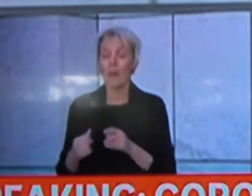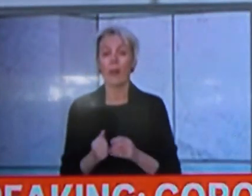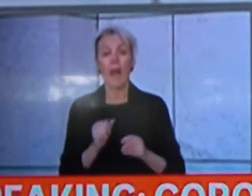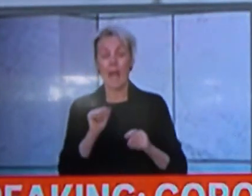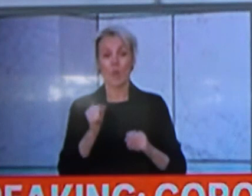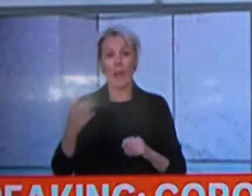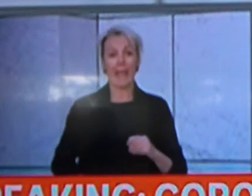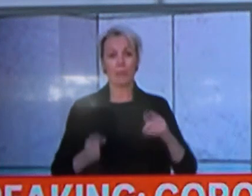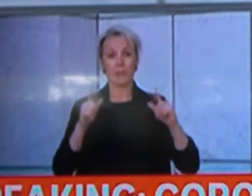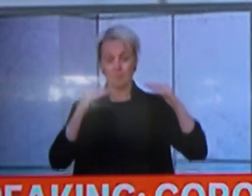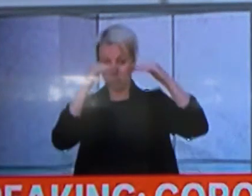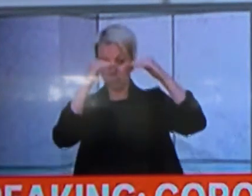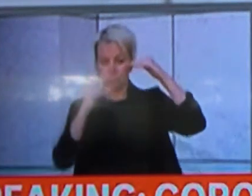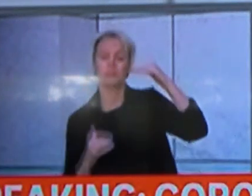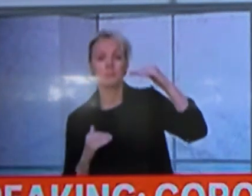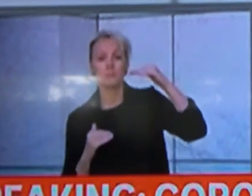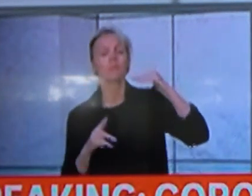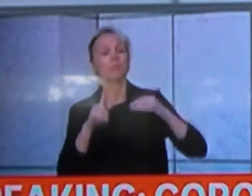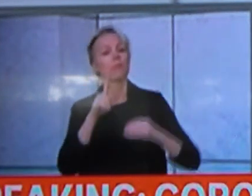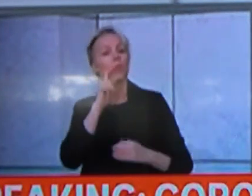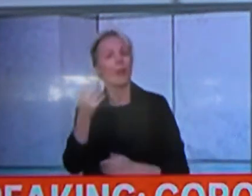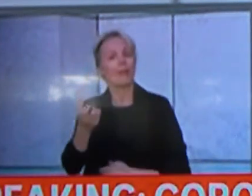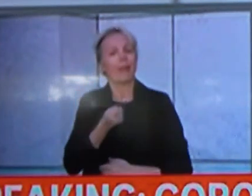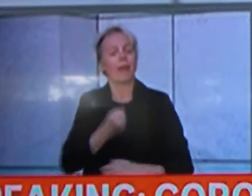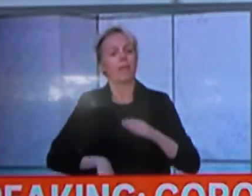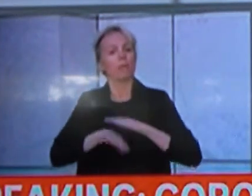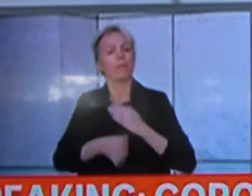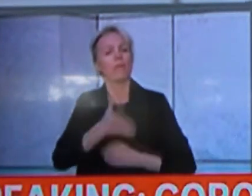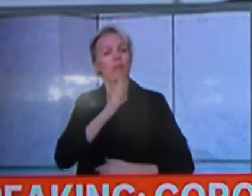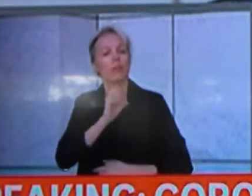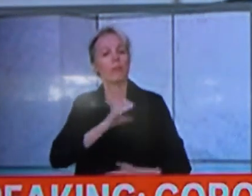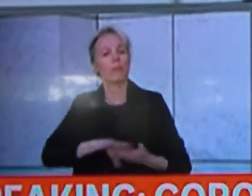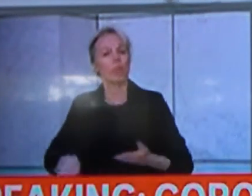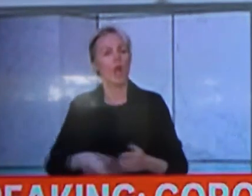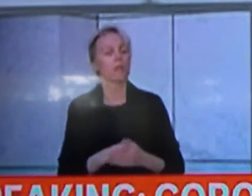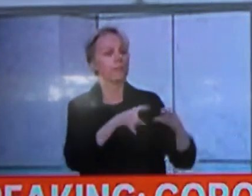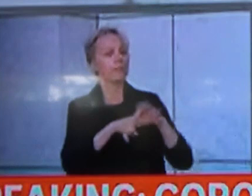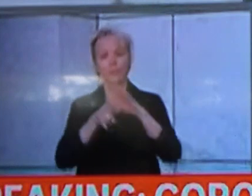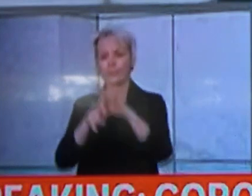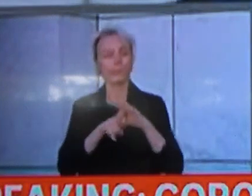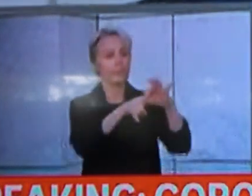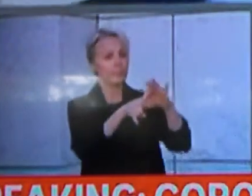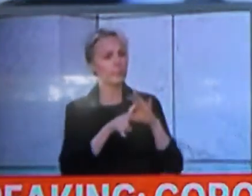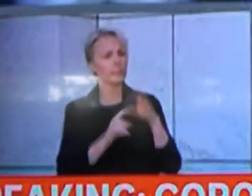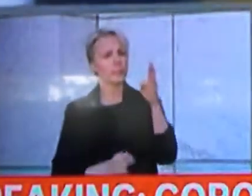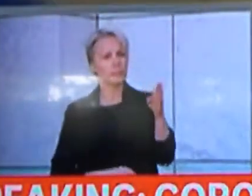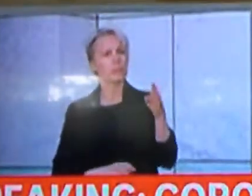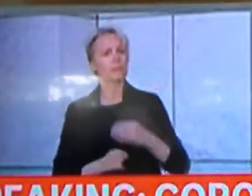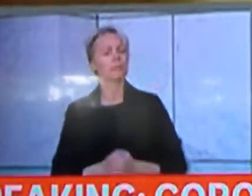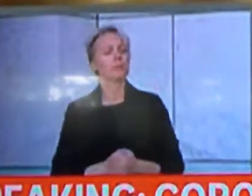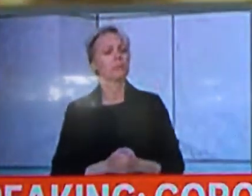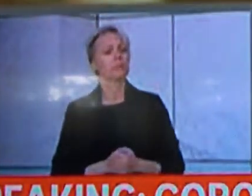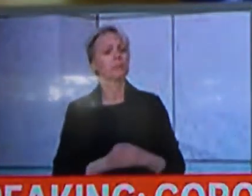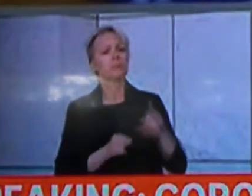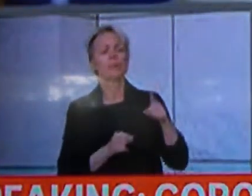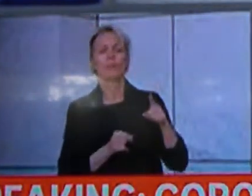that $1,075 a fortnight, you will get the full $550. So up the back here. The issue of dealing with